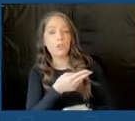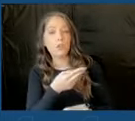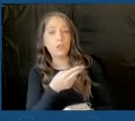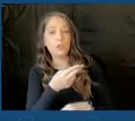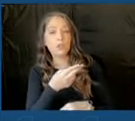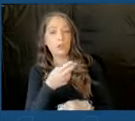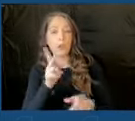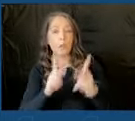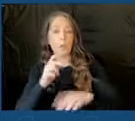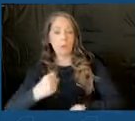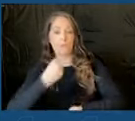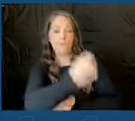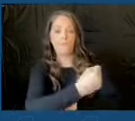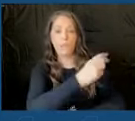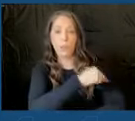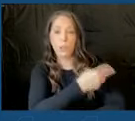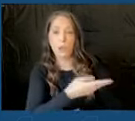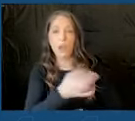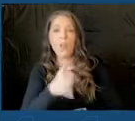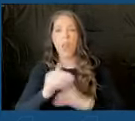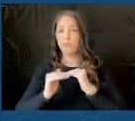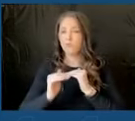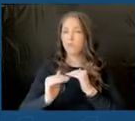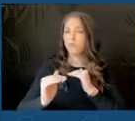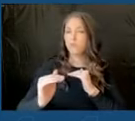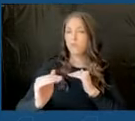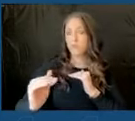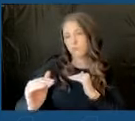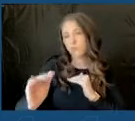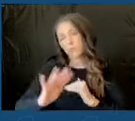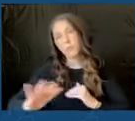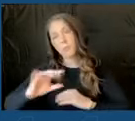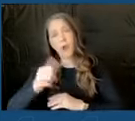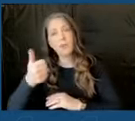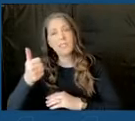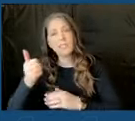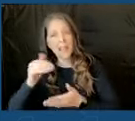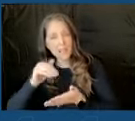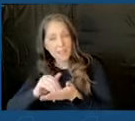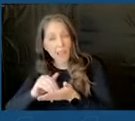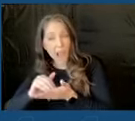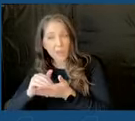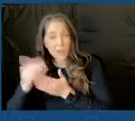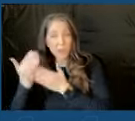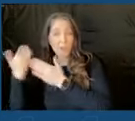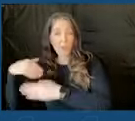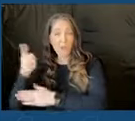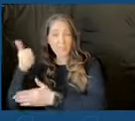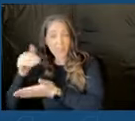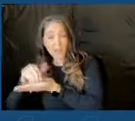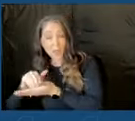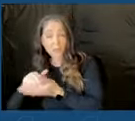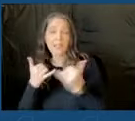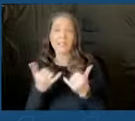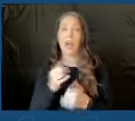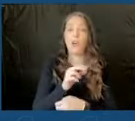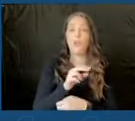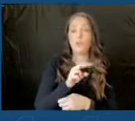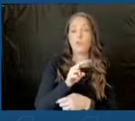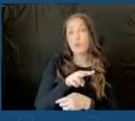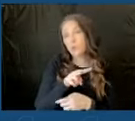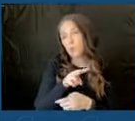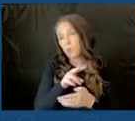have stabilized as well. That's about 10,000 at the peak. Now we're down to 2,200, and that's the seven-day average. So we